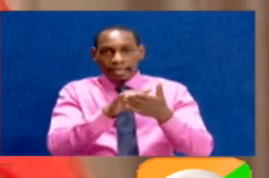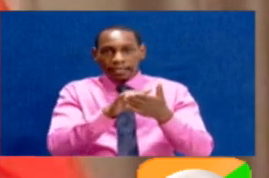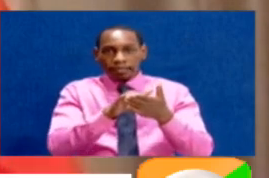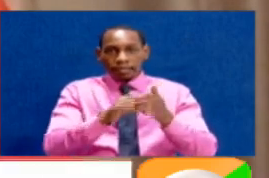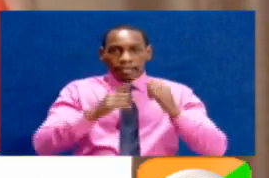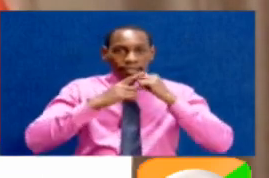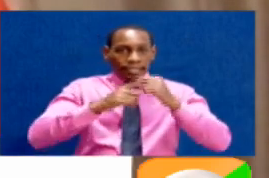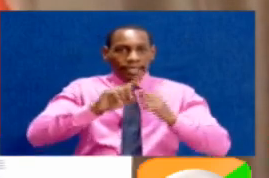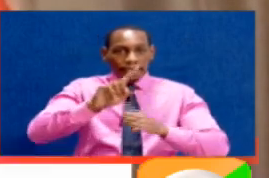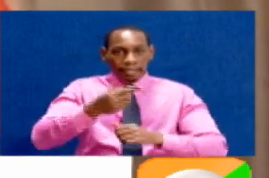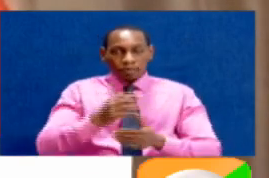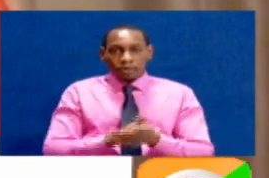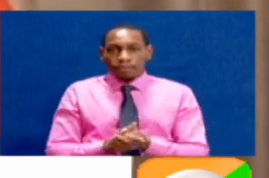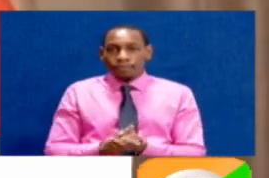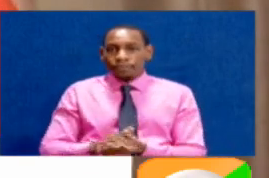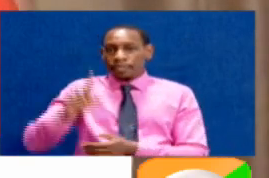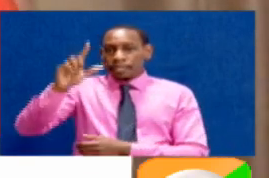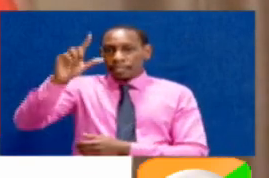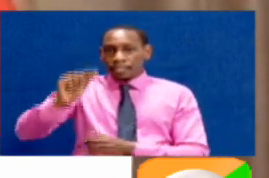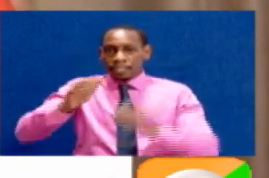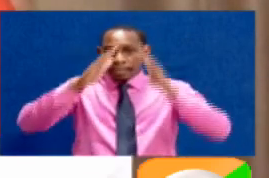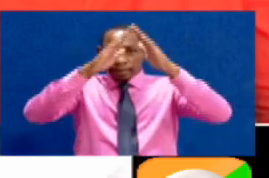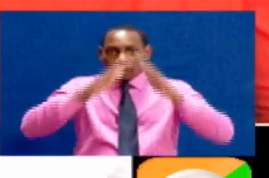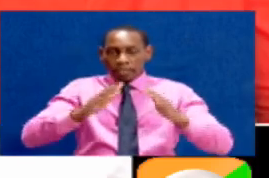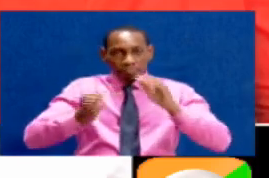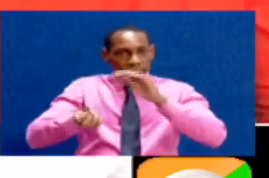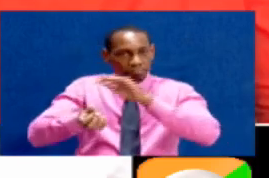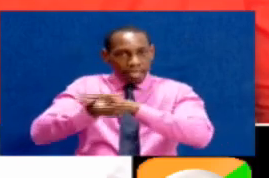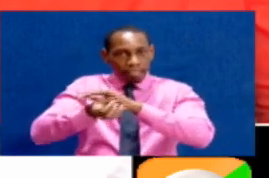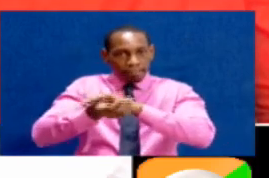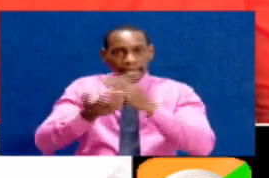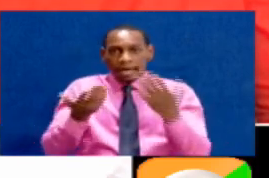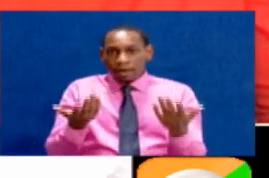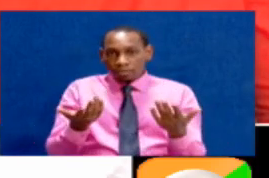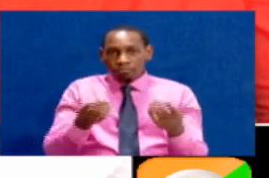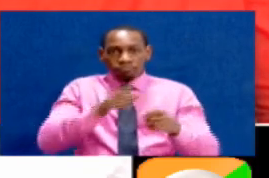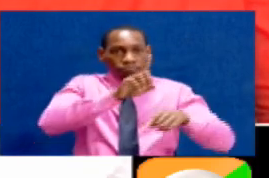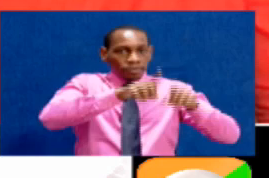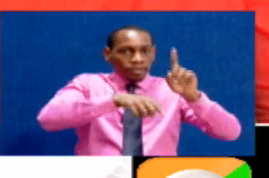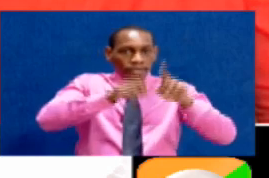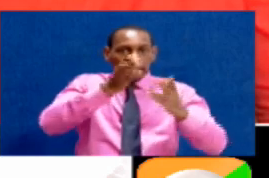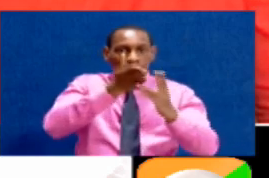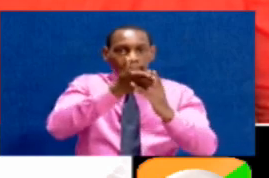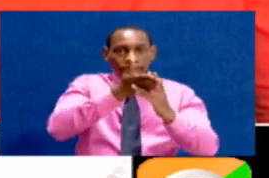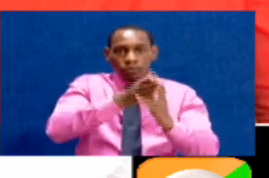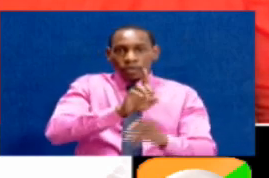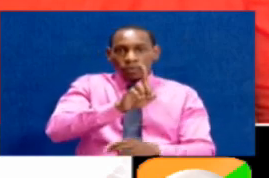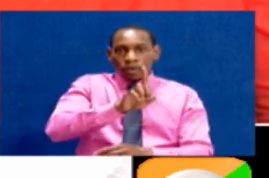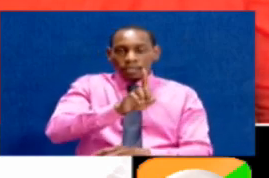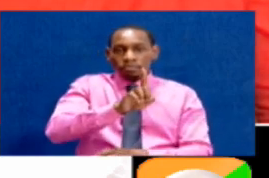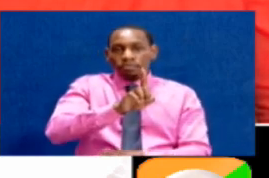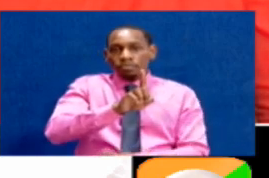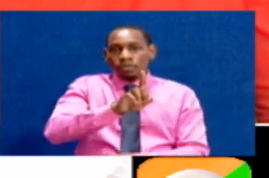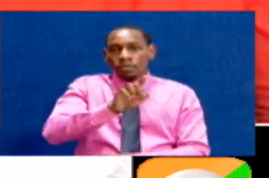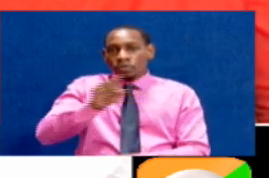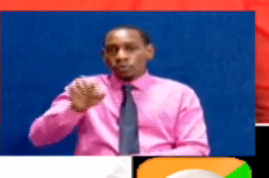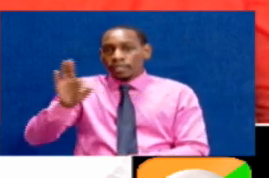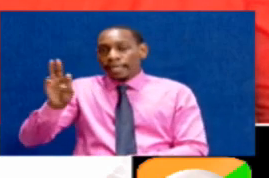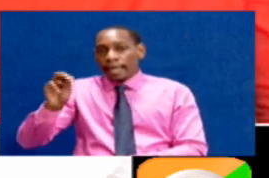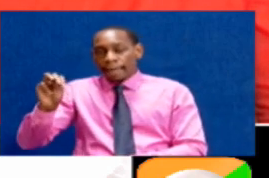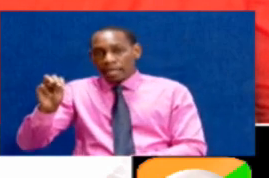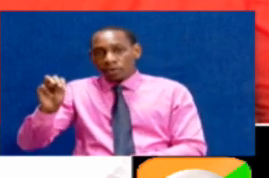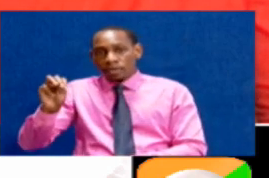be 600,000. So affordable housing has been defined as ranging between 1 and 3